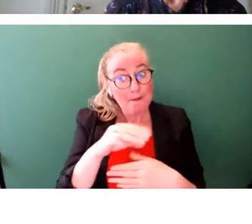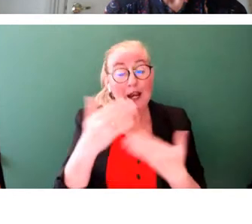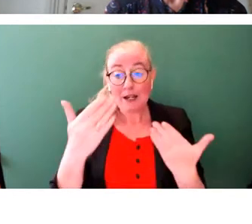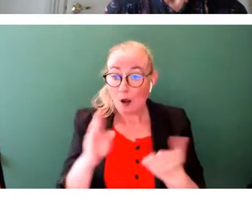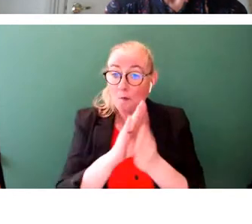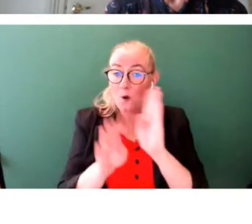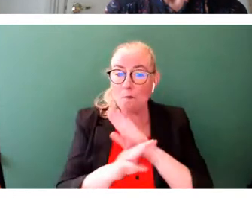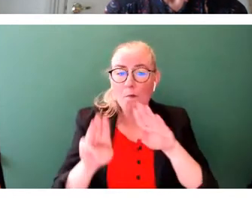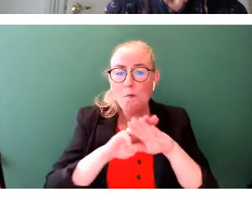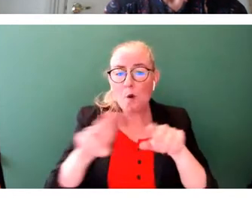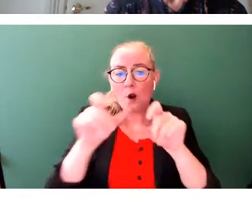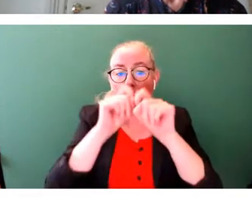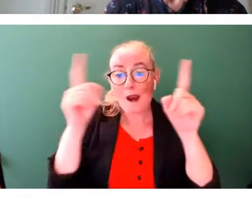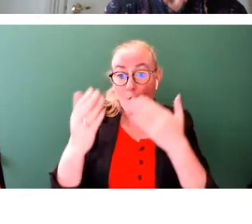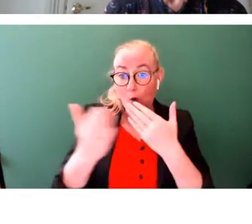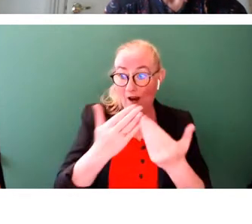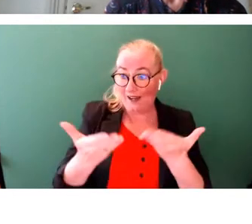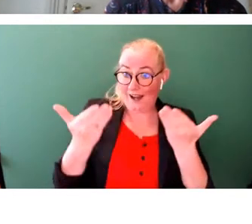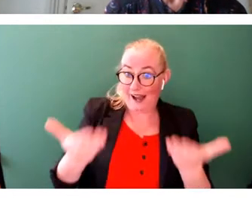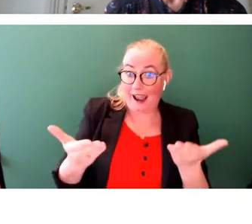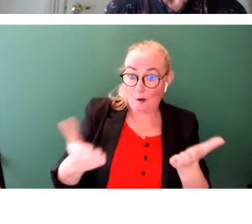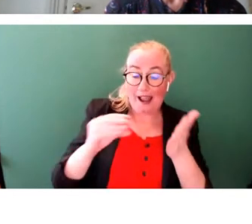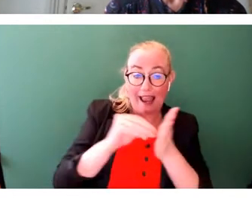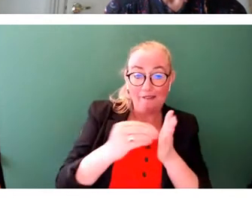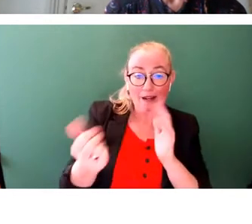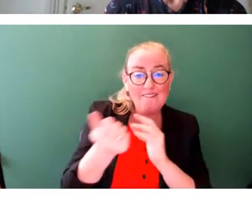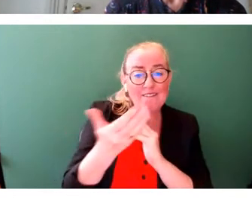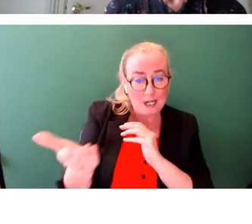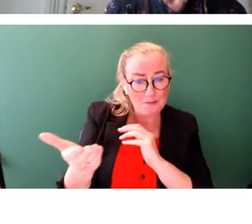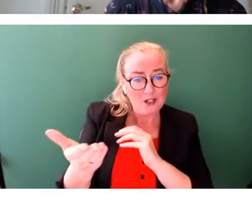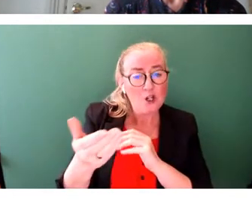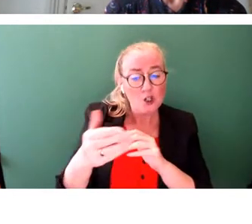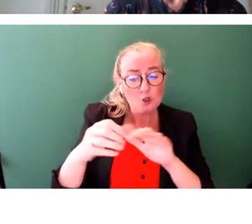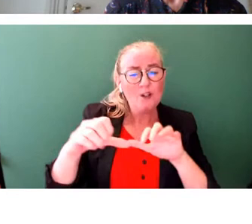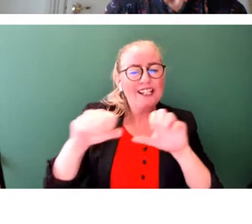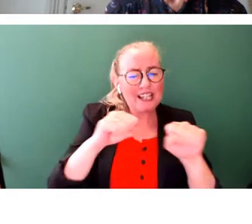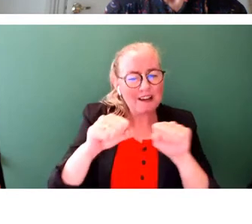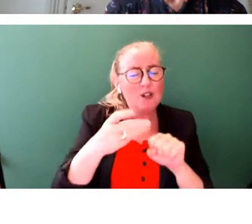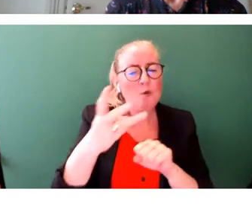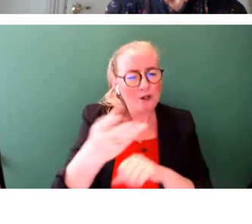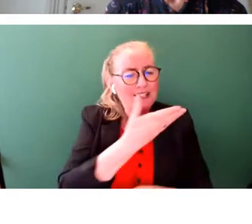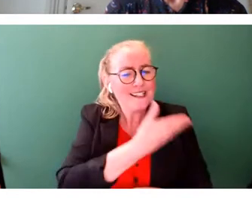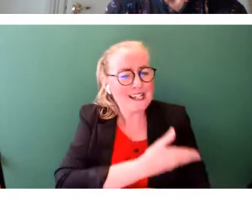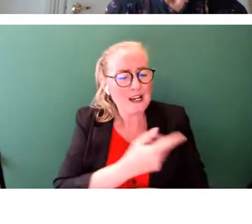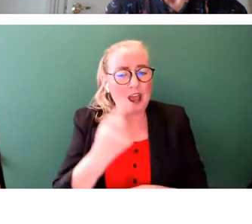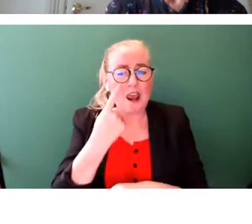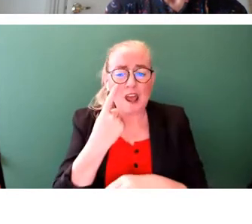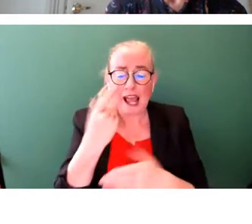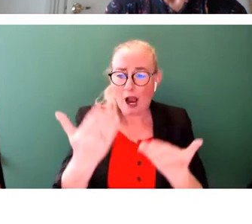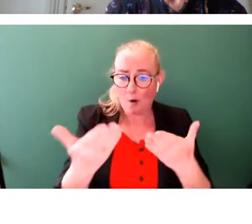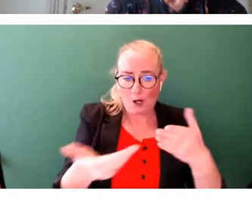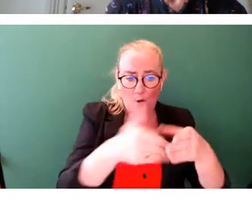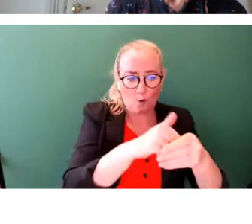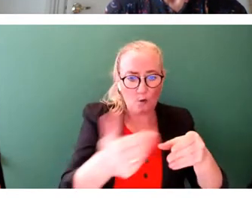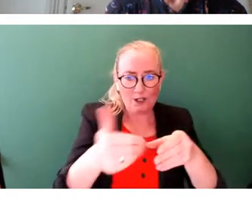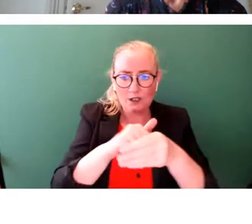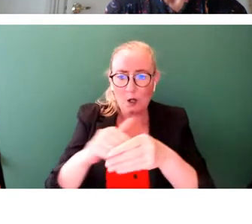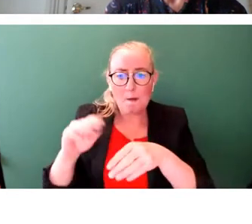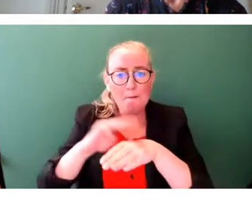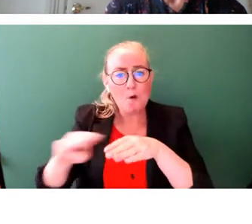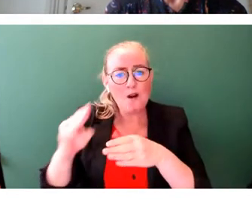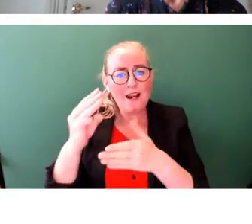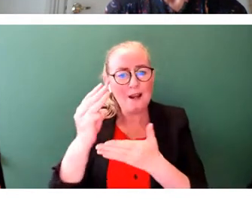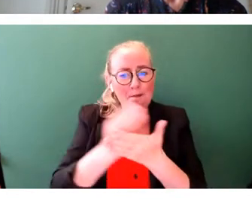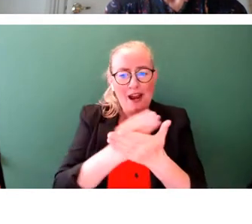aware of what is available. And I do think services will start to look to incorporating that more into their offering so